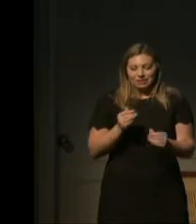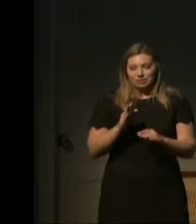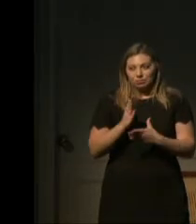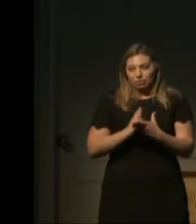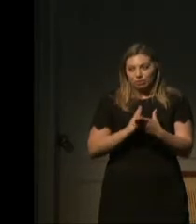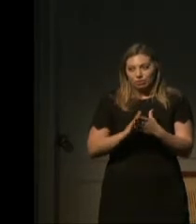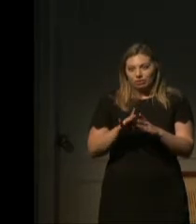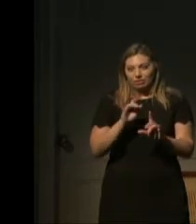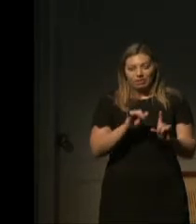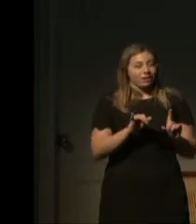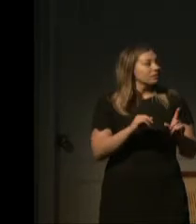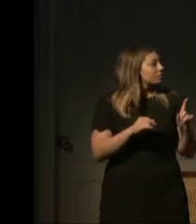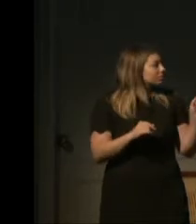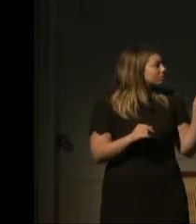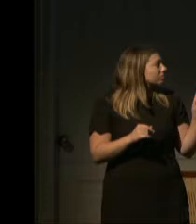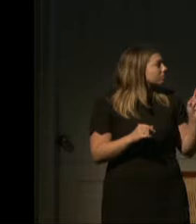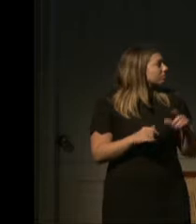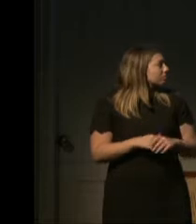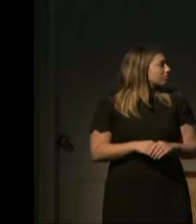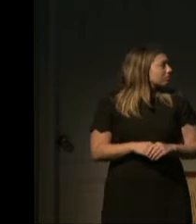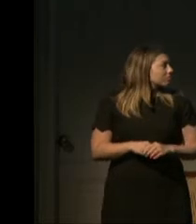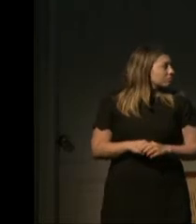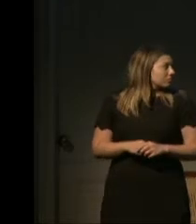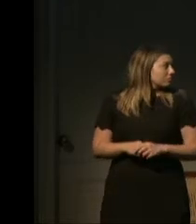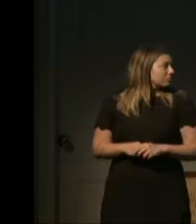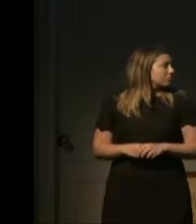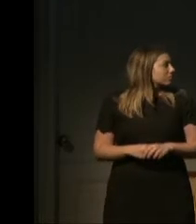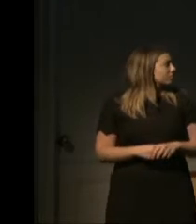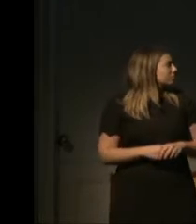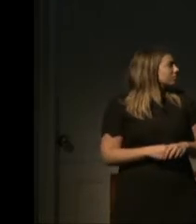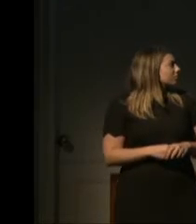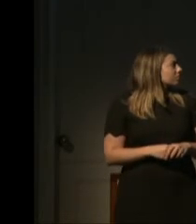element to the installation.